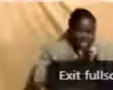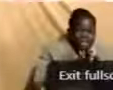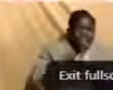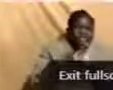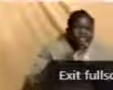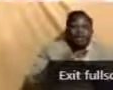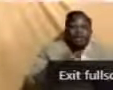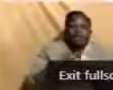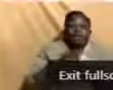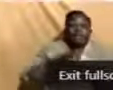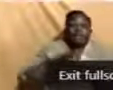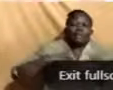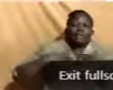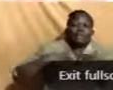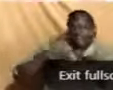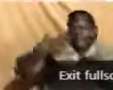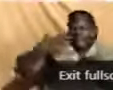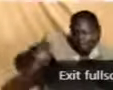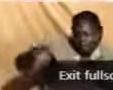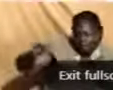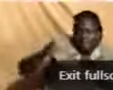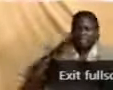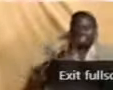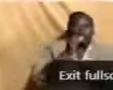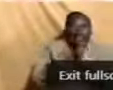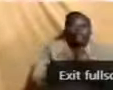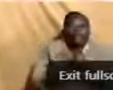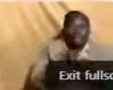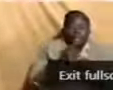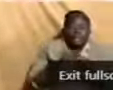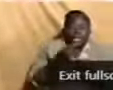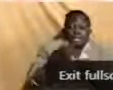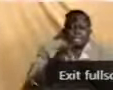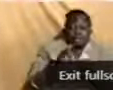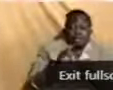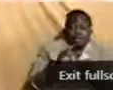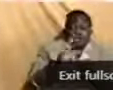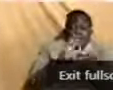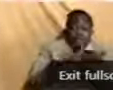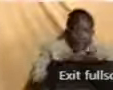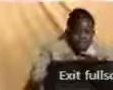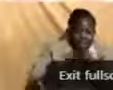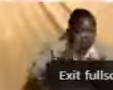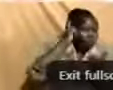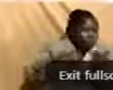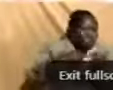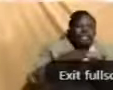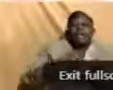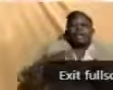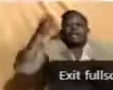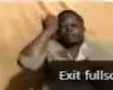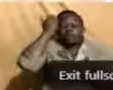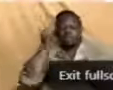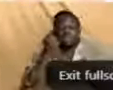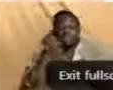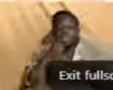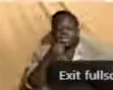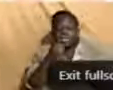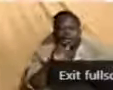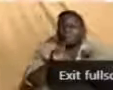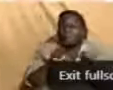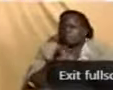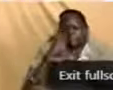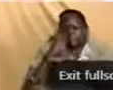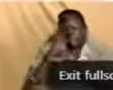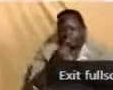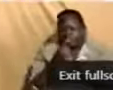conduct outside his functions of office. But if you apply what the High Court said, you can sue him